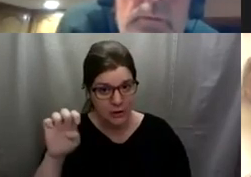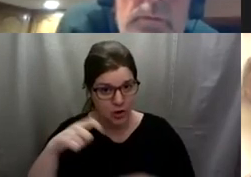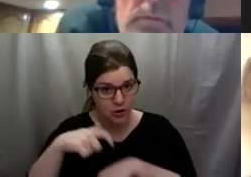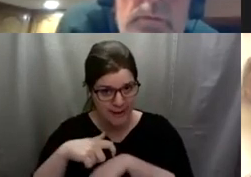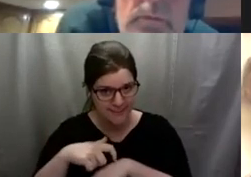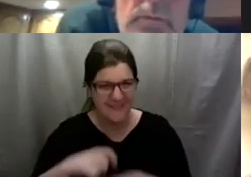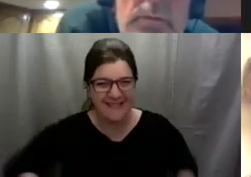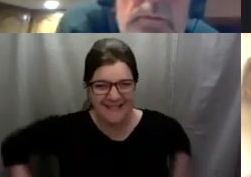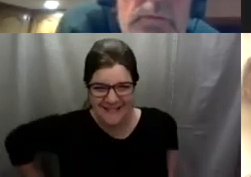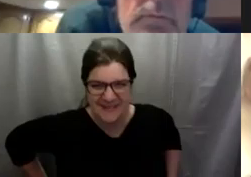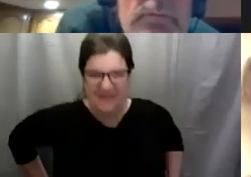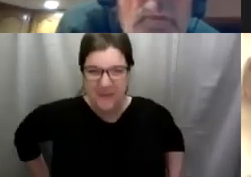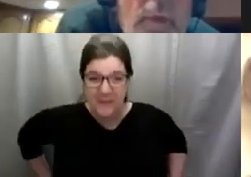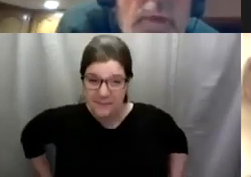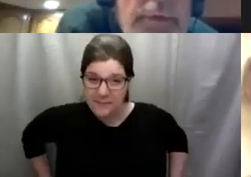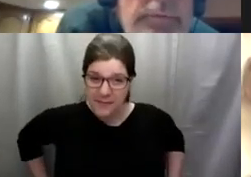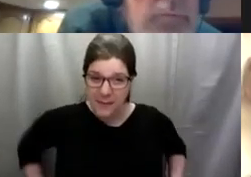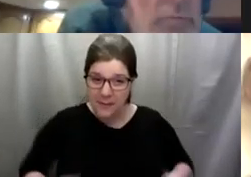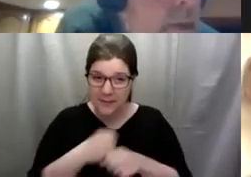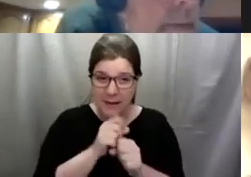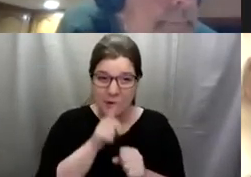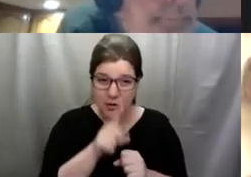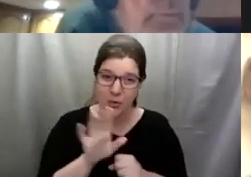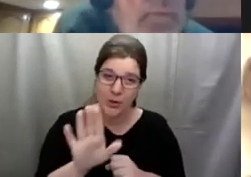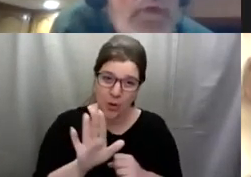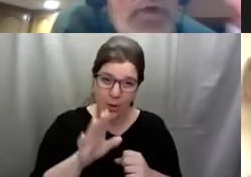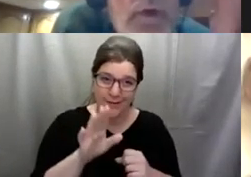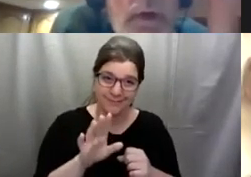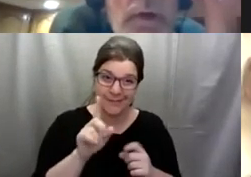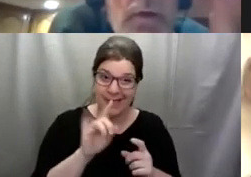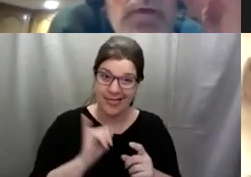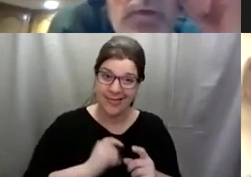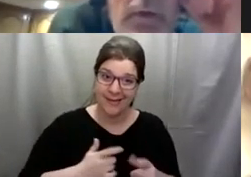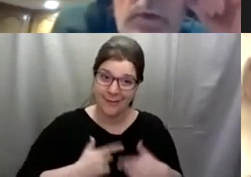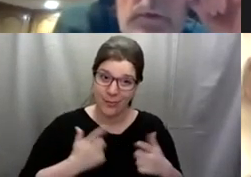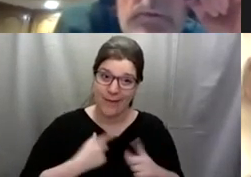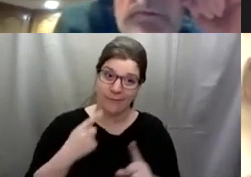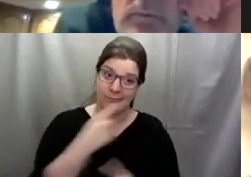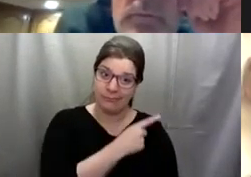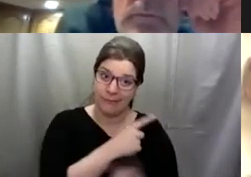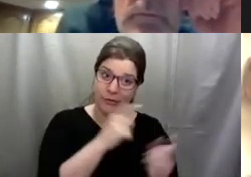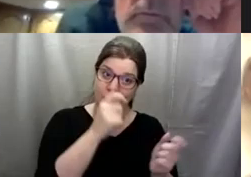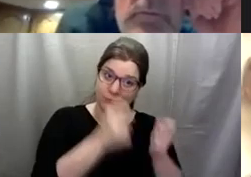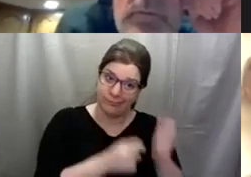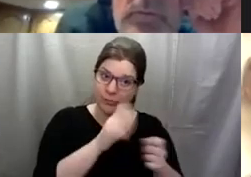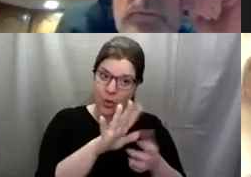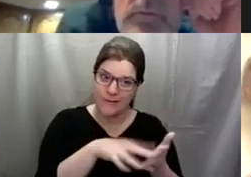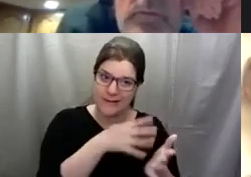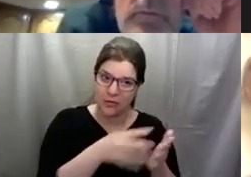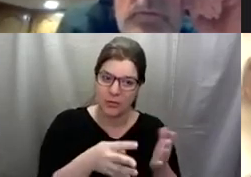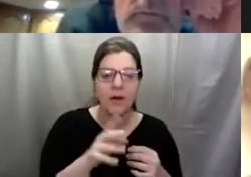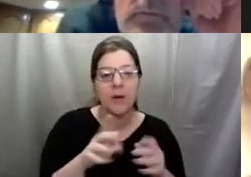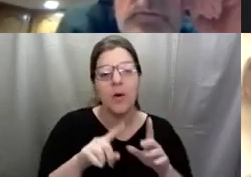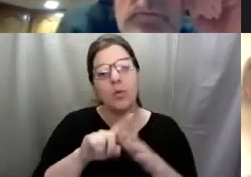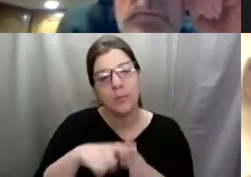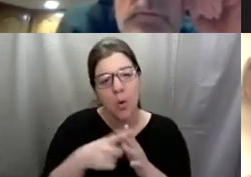sure you make that change in your head wherever you're located in the country. We will begin with a worship